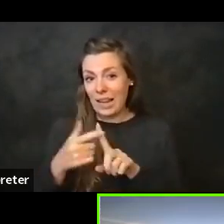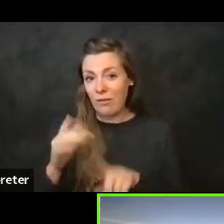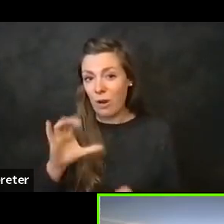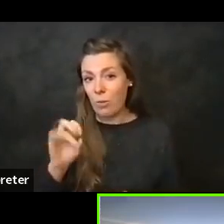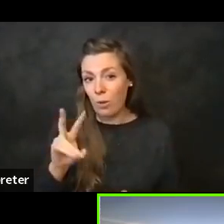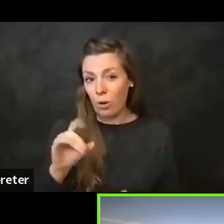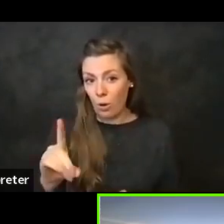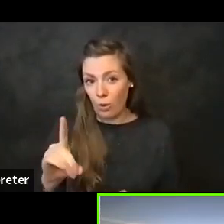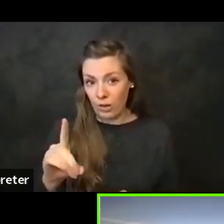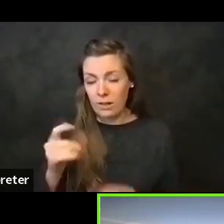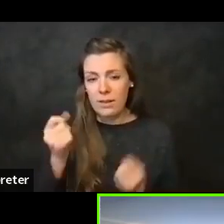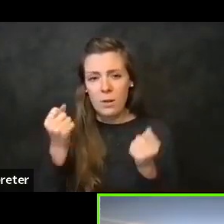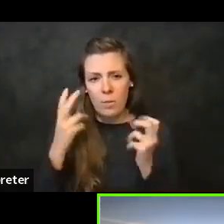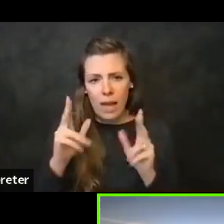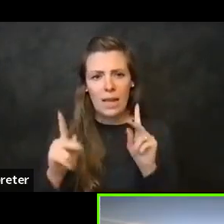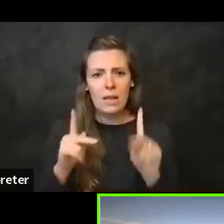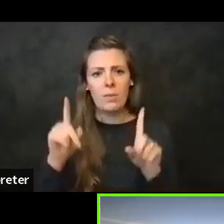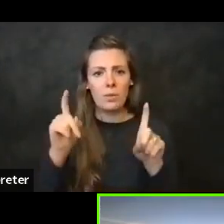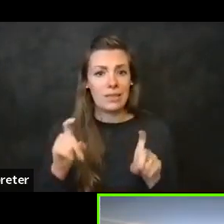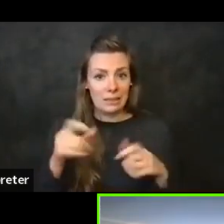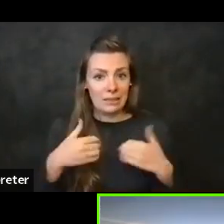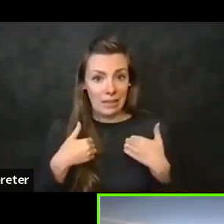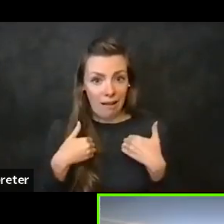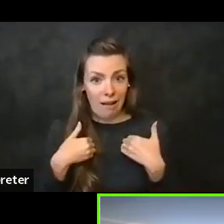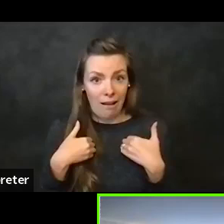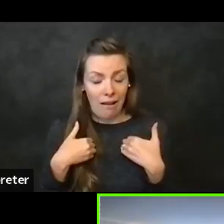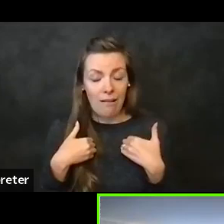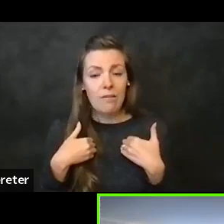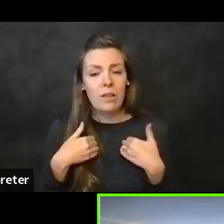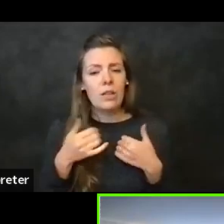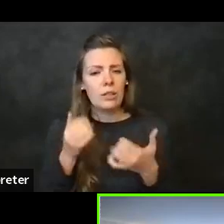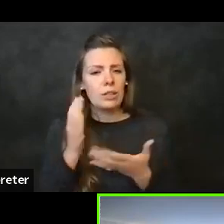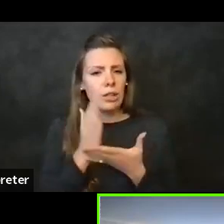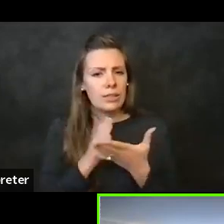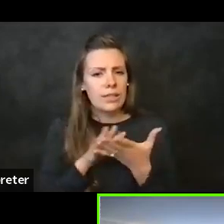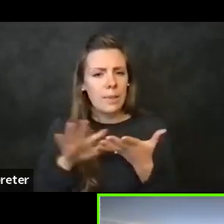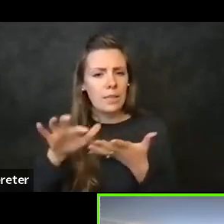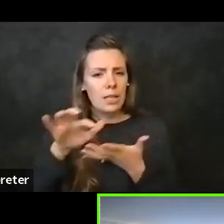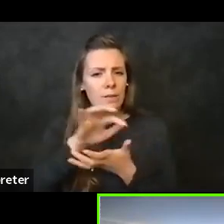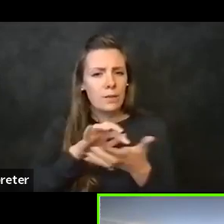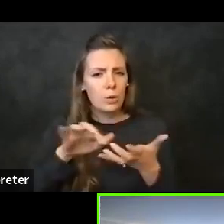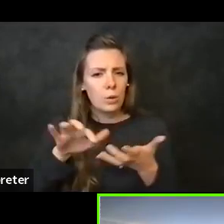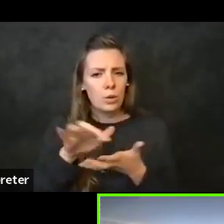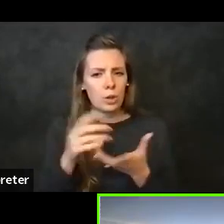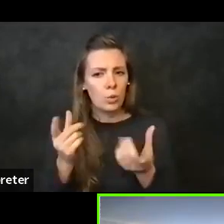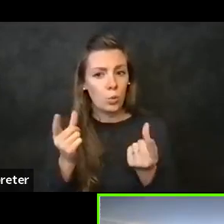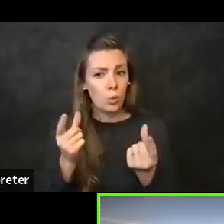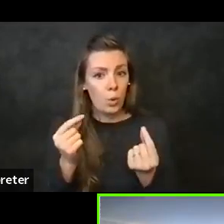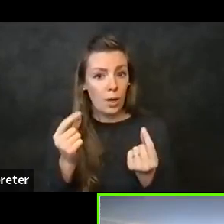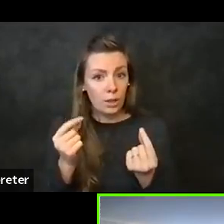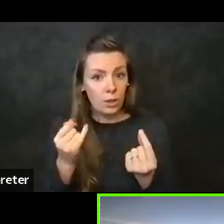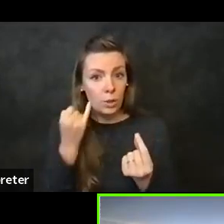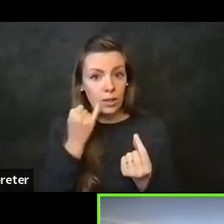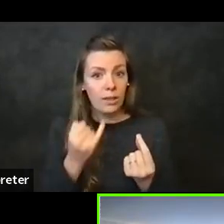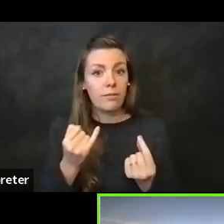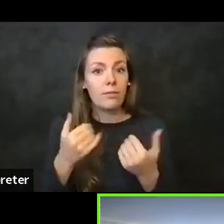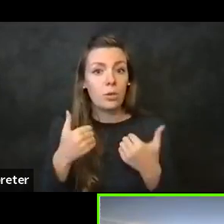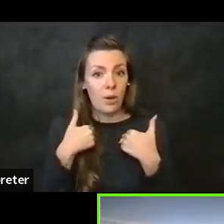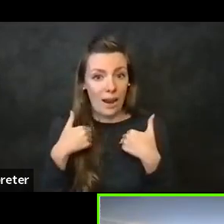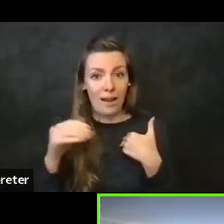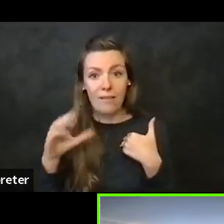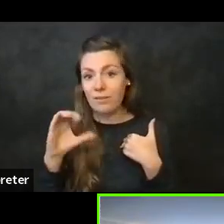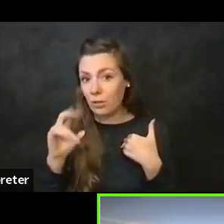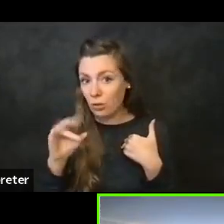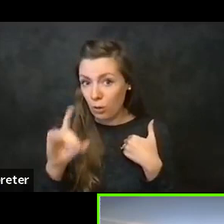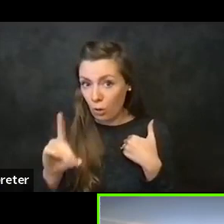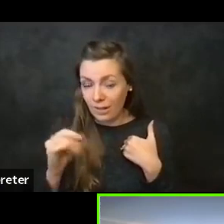With many people testing positive these days, there is some confusion about what to do if you've contracted COVID. If